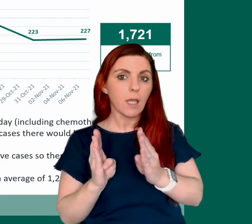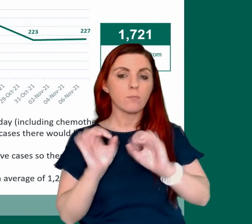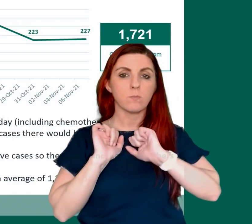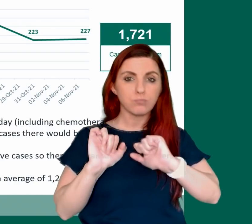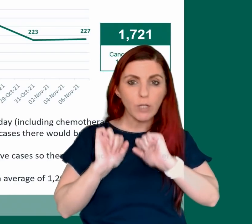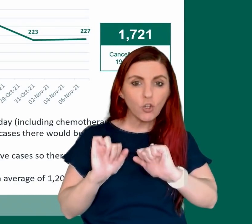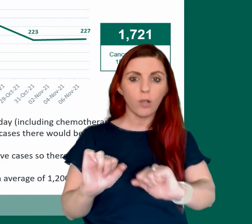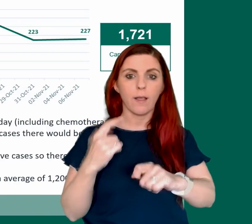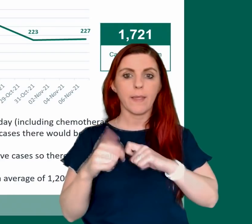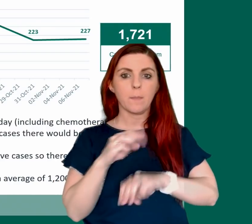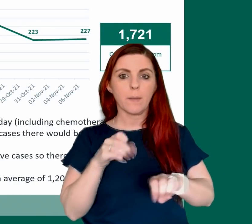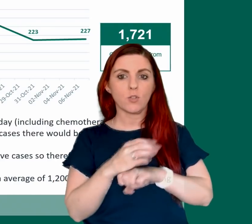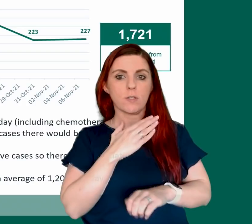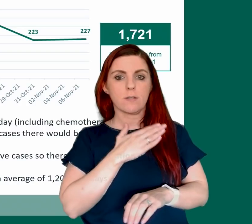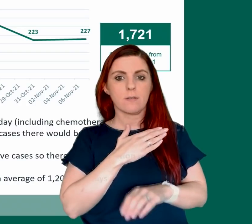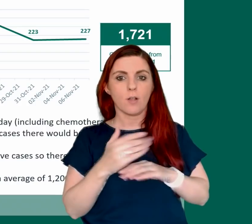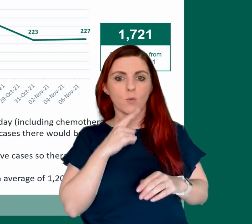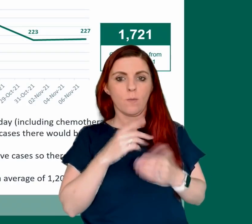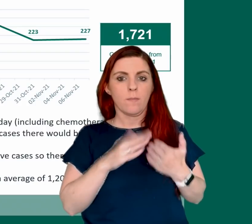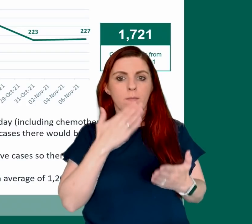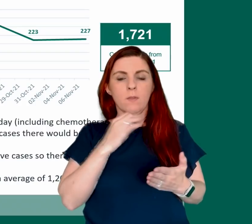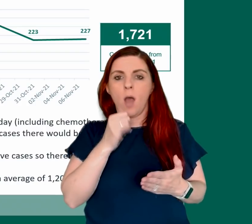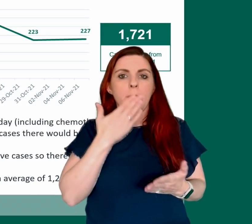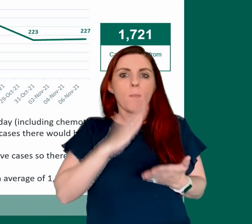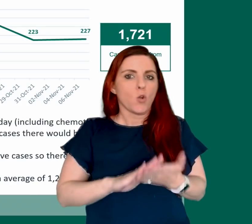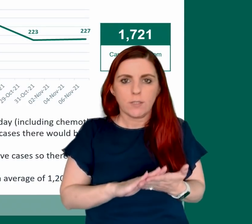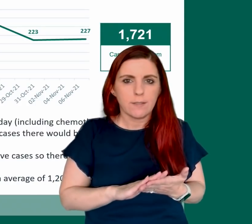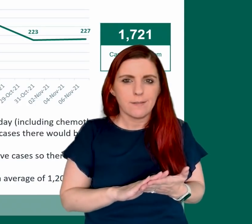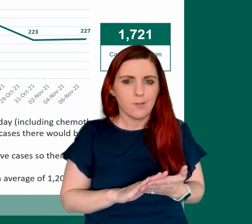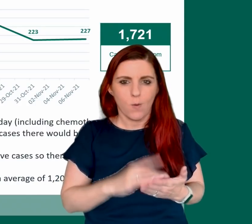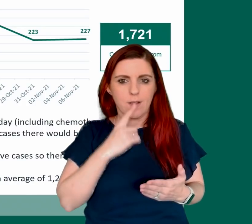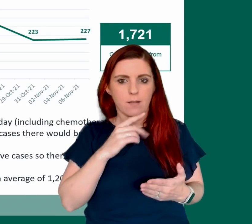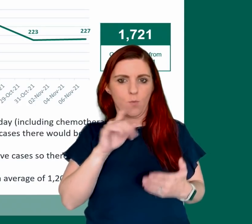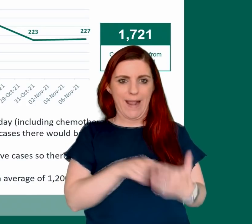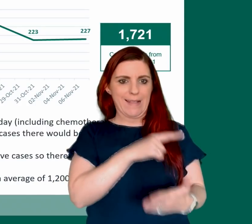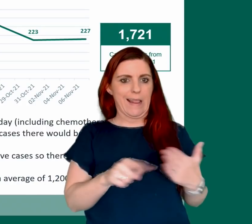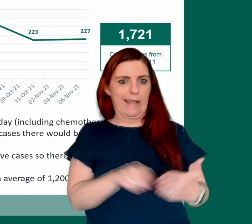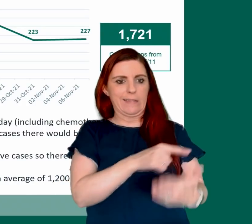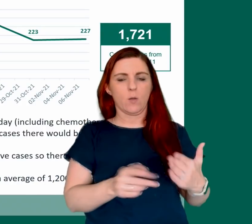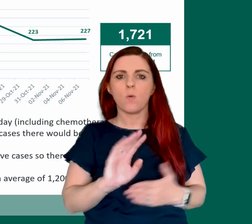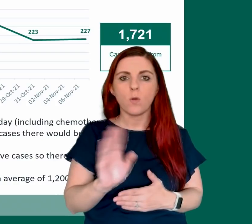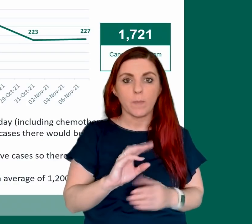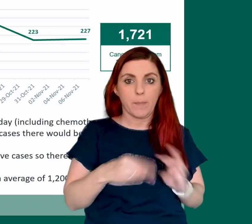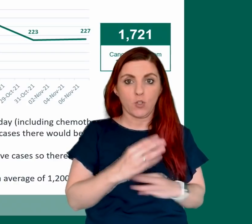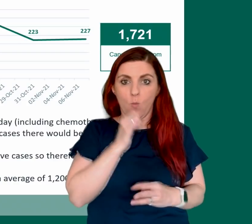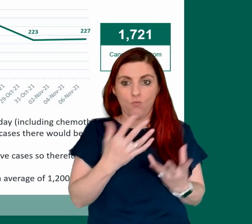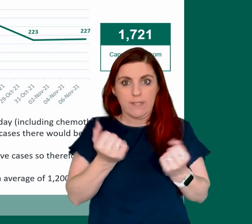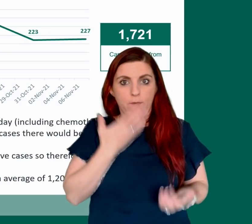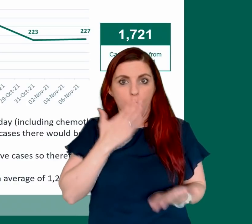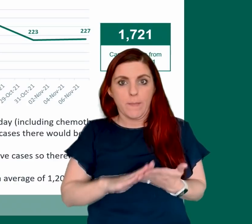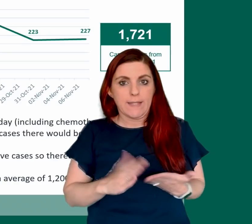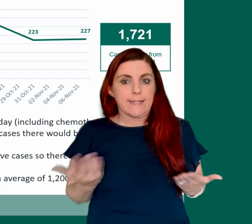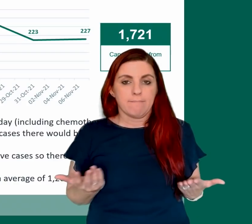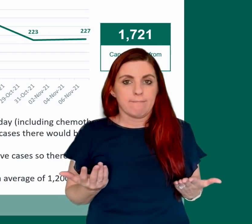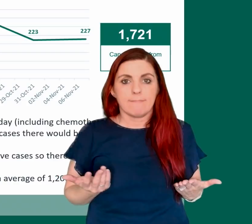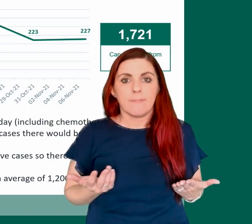on, people just aren't booked in. So they're not booked for their procedure. So it's not a case of cancellations, it's just a case of people not receiving their appointments